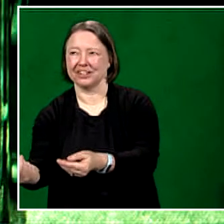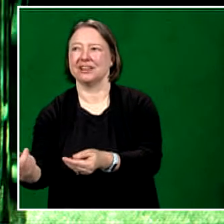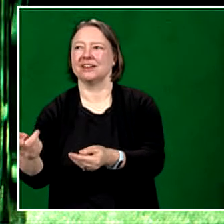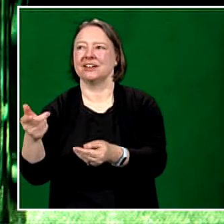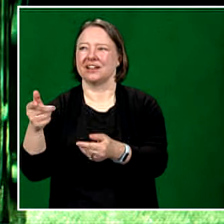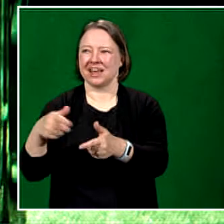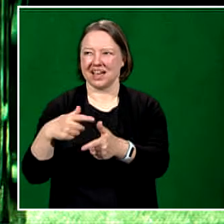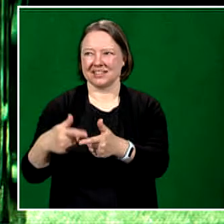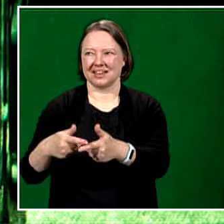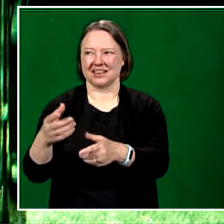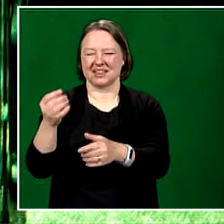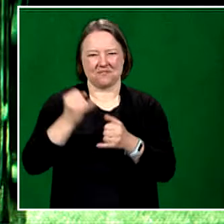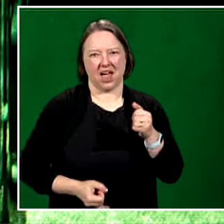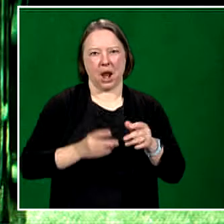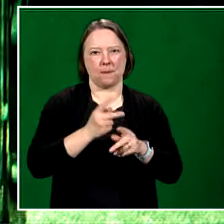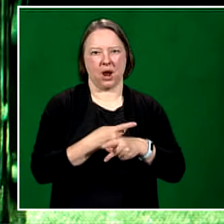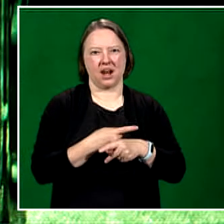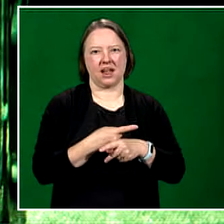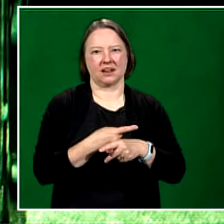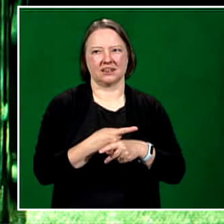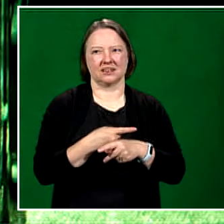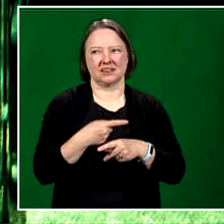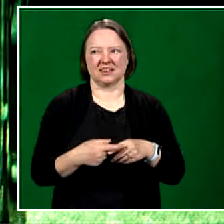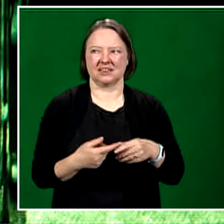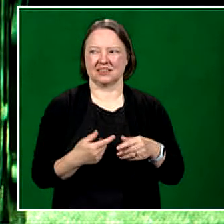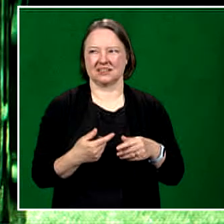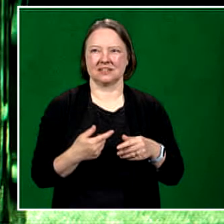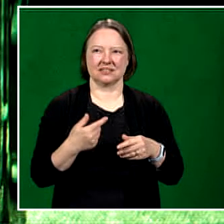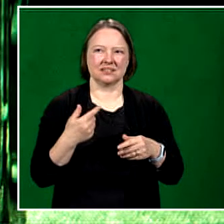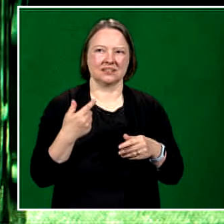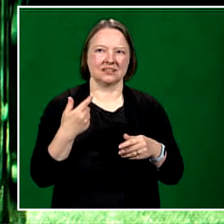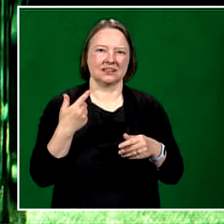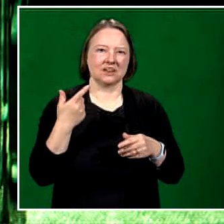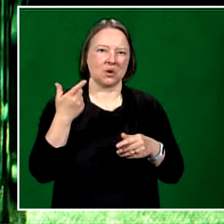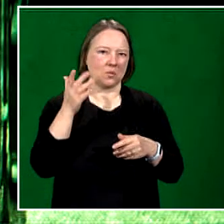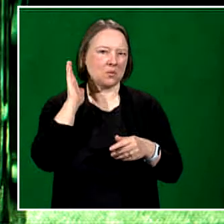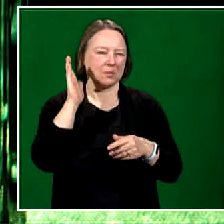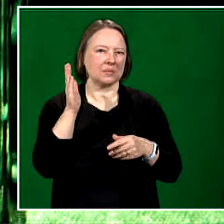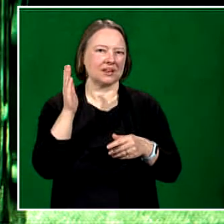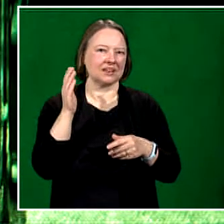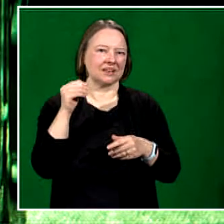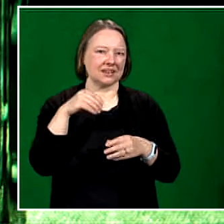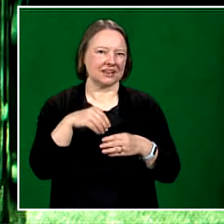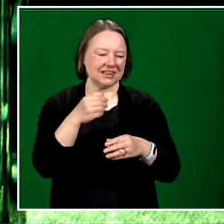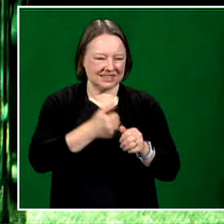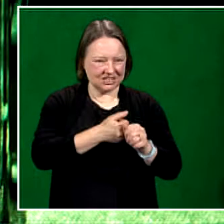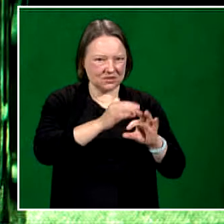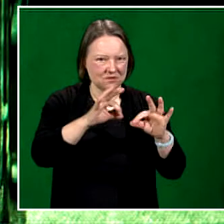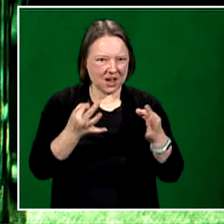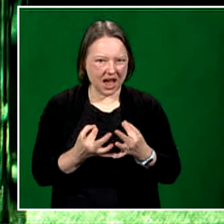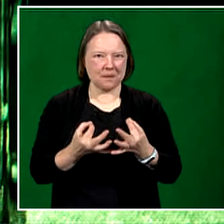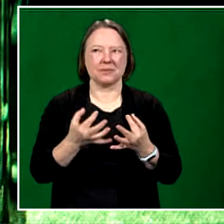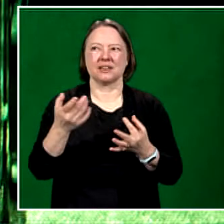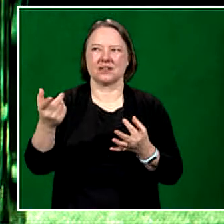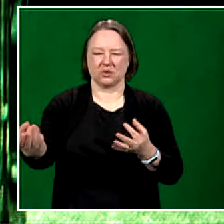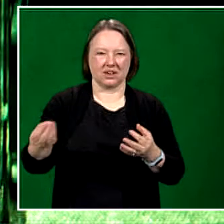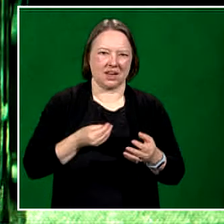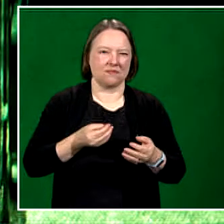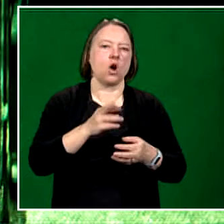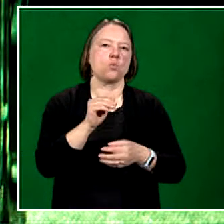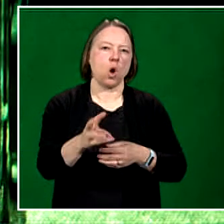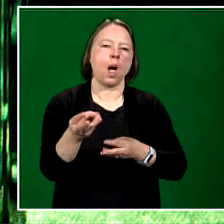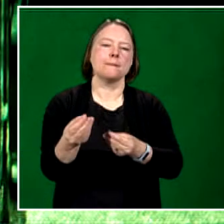material to final product is 6:4, meaning in 100 kilograms of raw material, we will